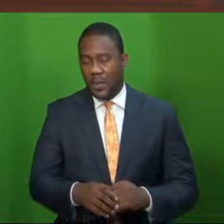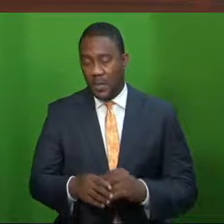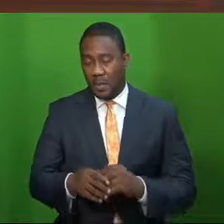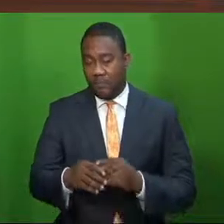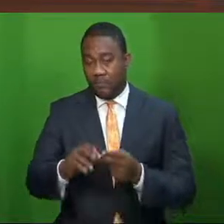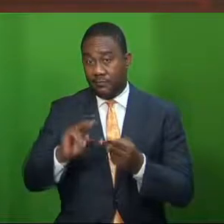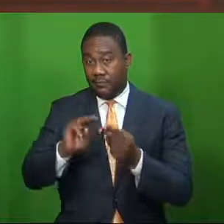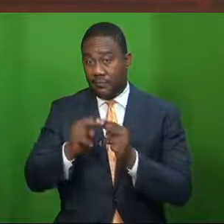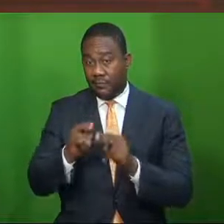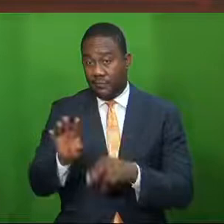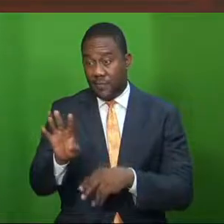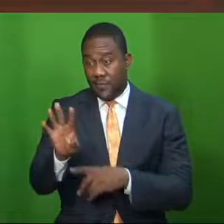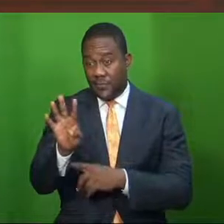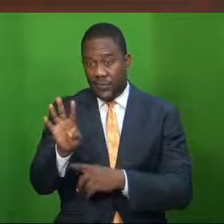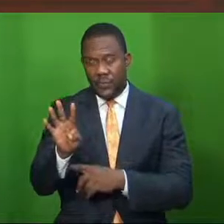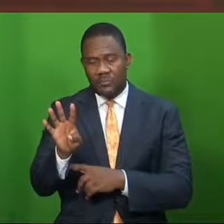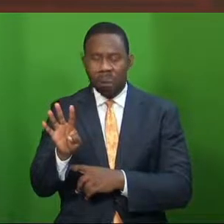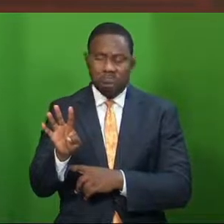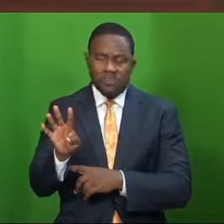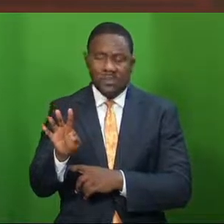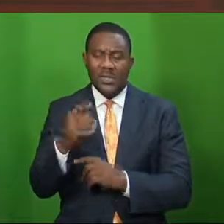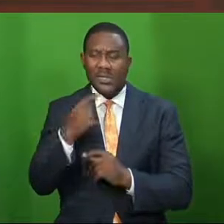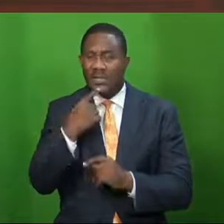in view of COVID-19.